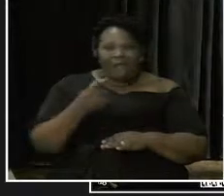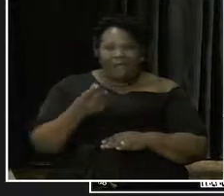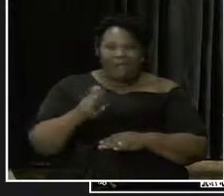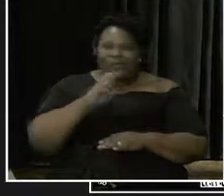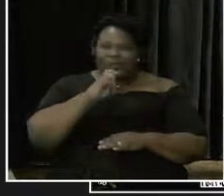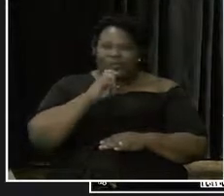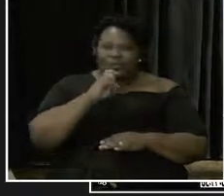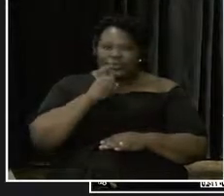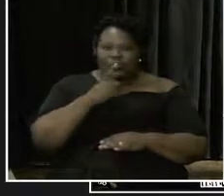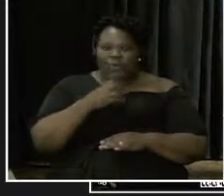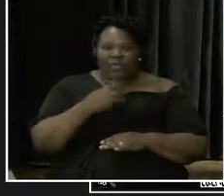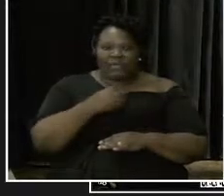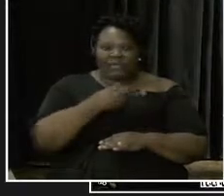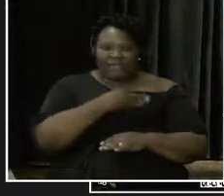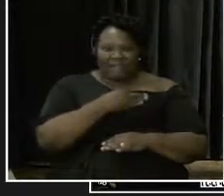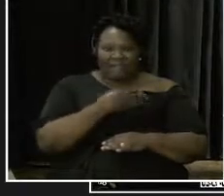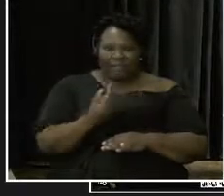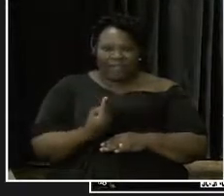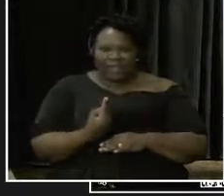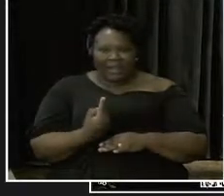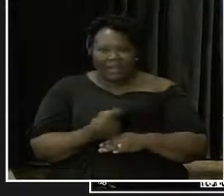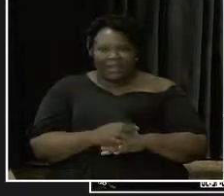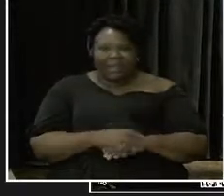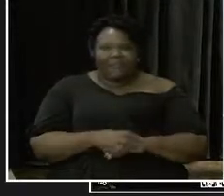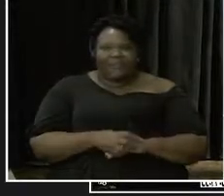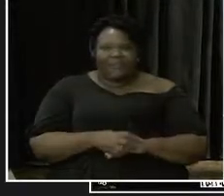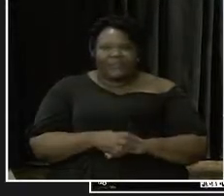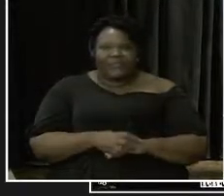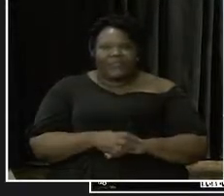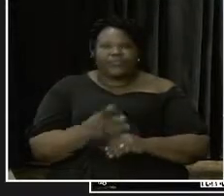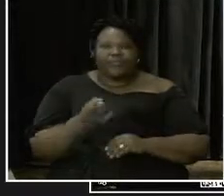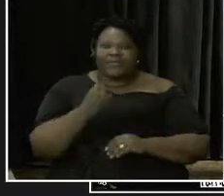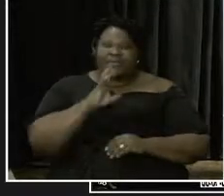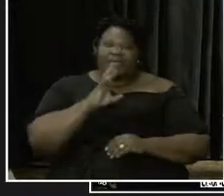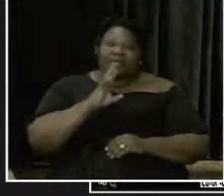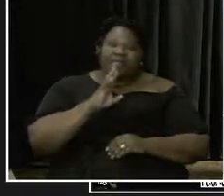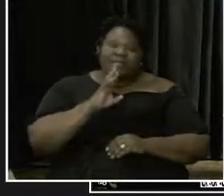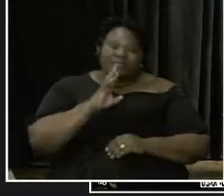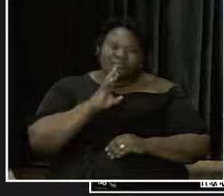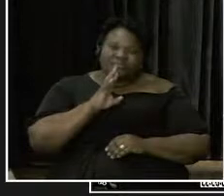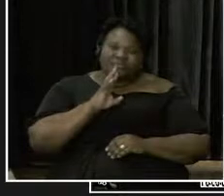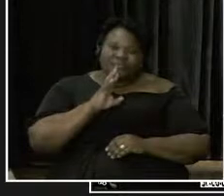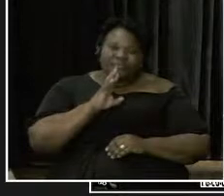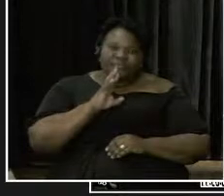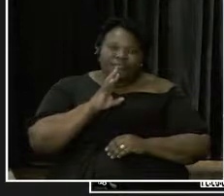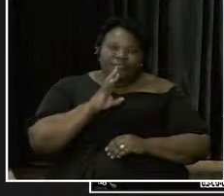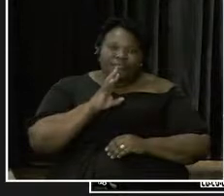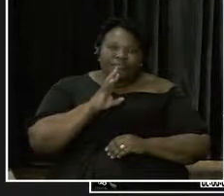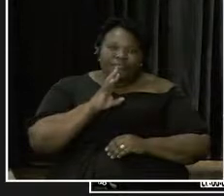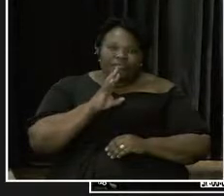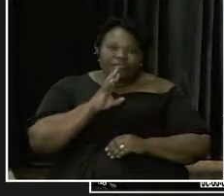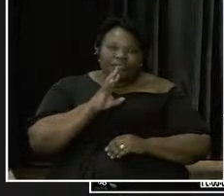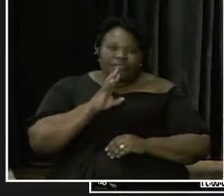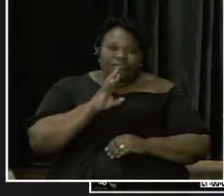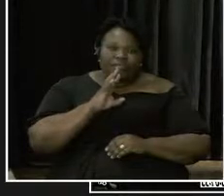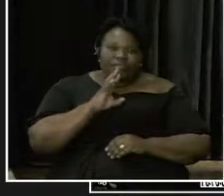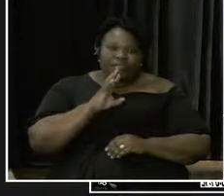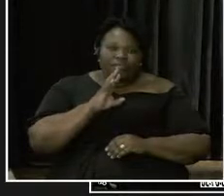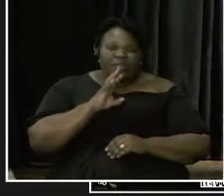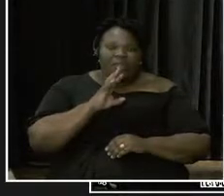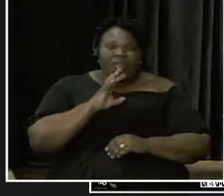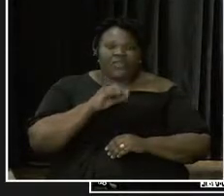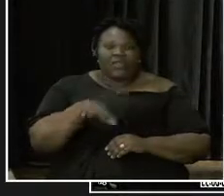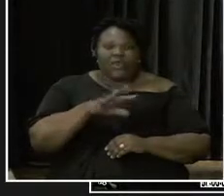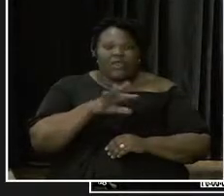used for the employees. So, Madam Speaker, I think that is all that I can